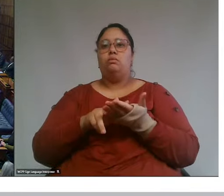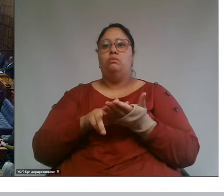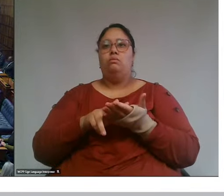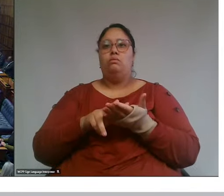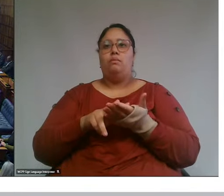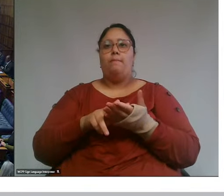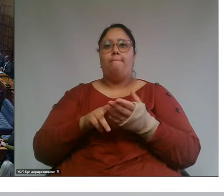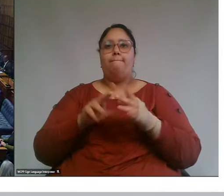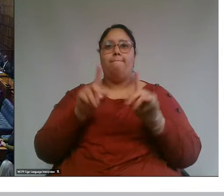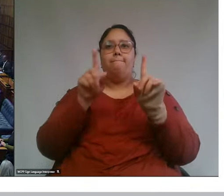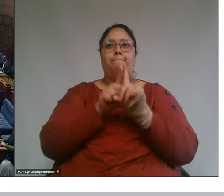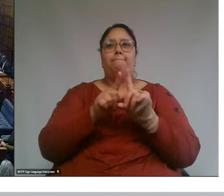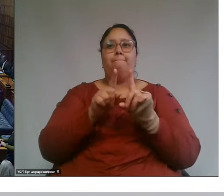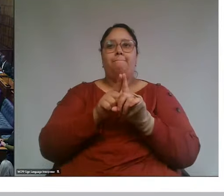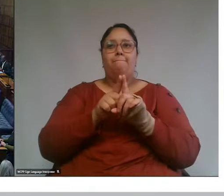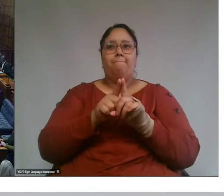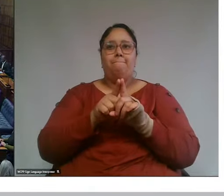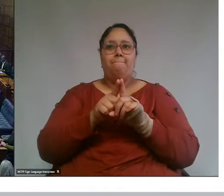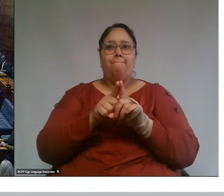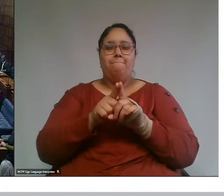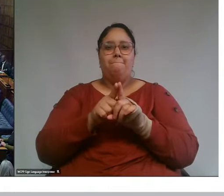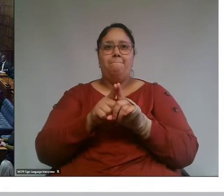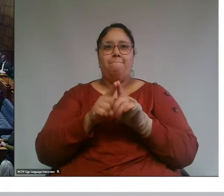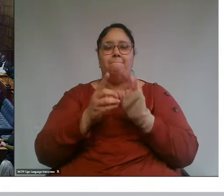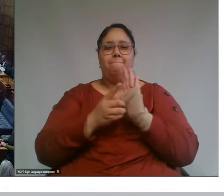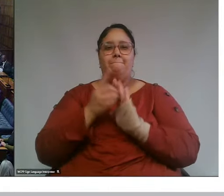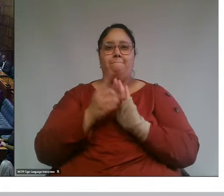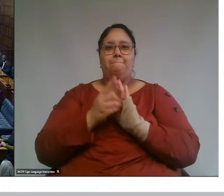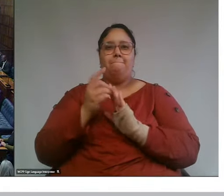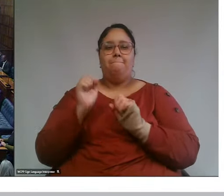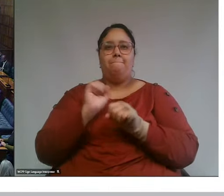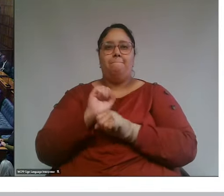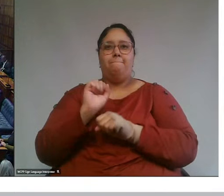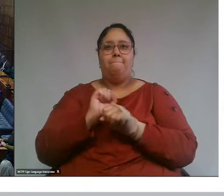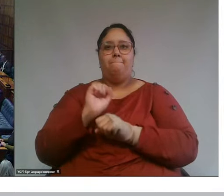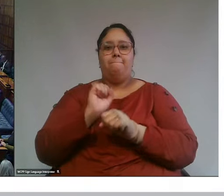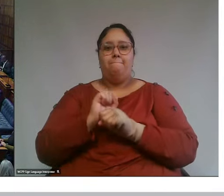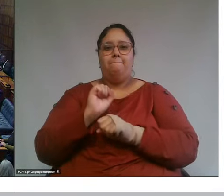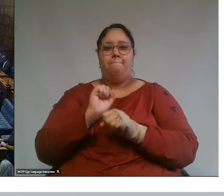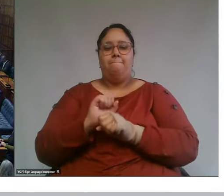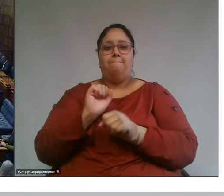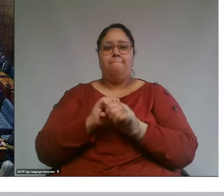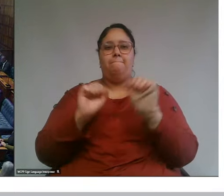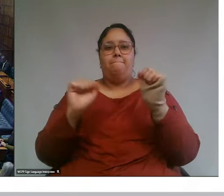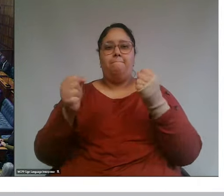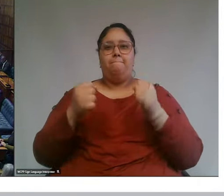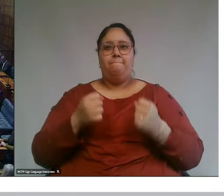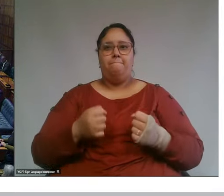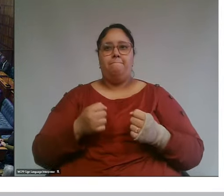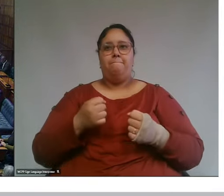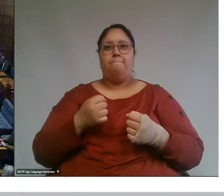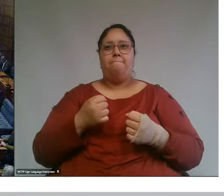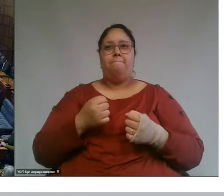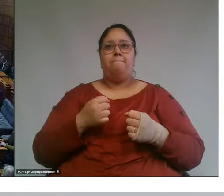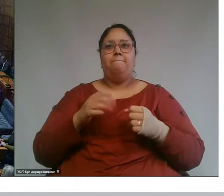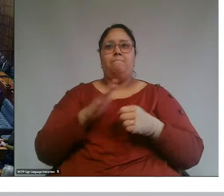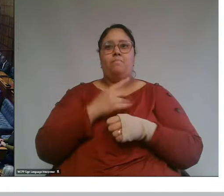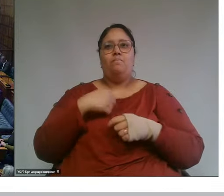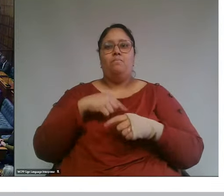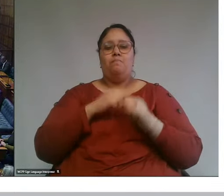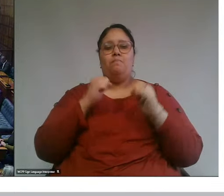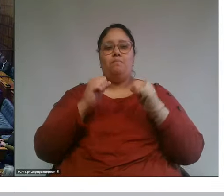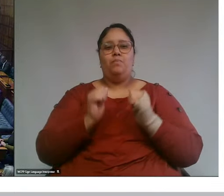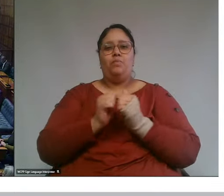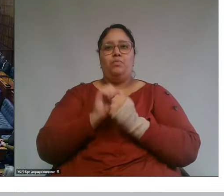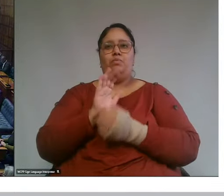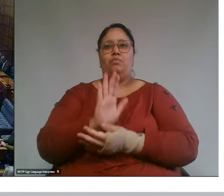very often a stumbling block in the development of construction which is a a job Creator in the province so we fully agree with you